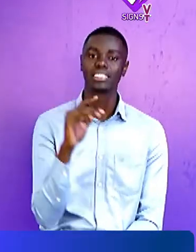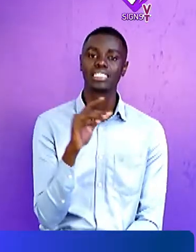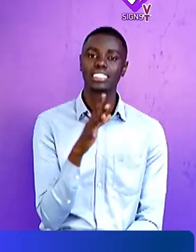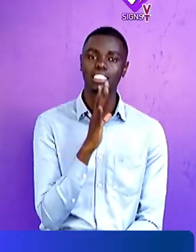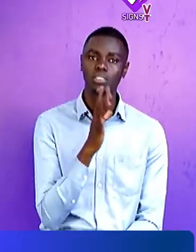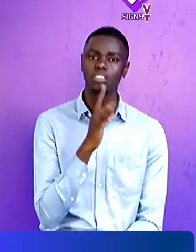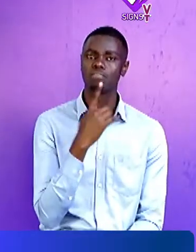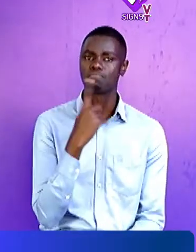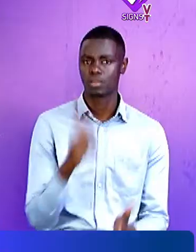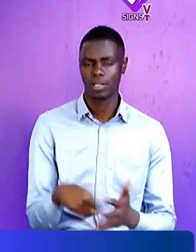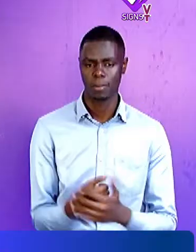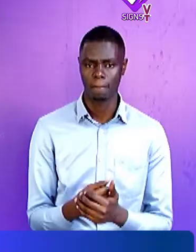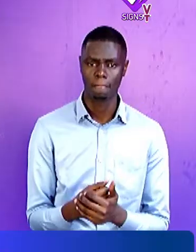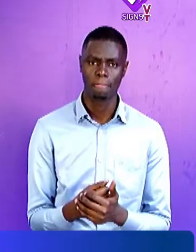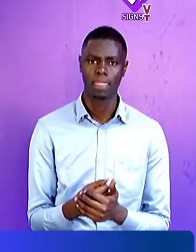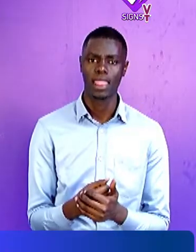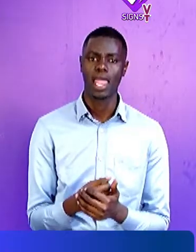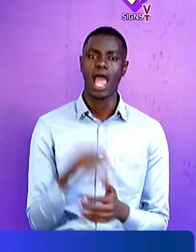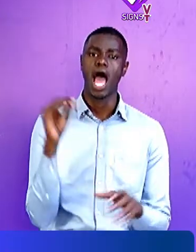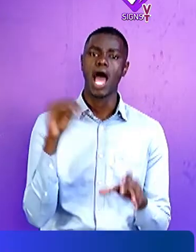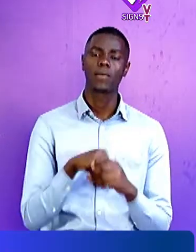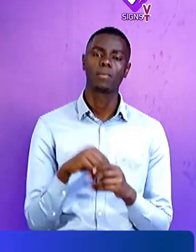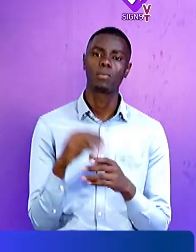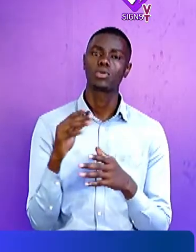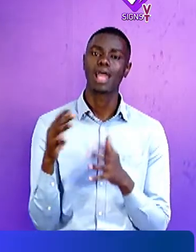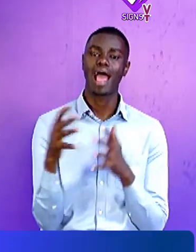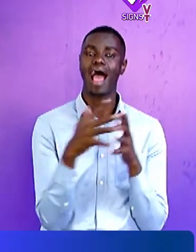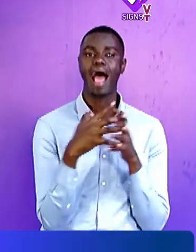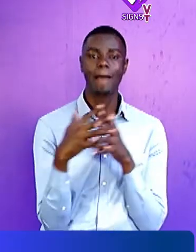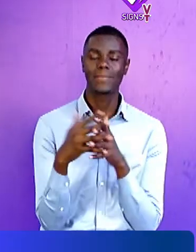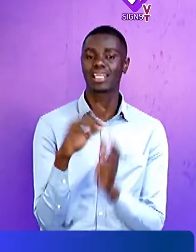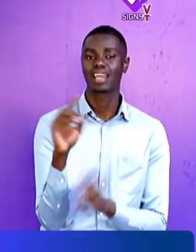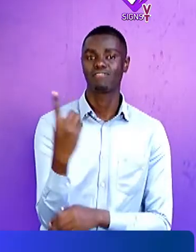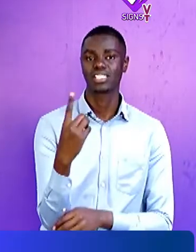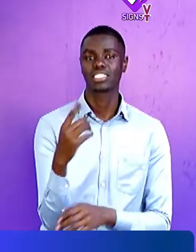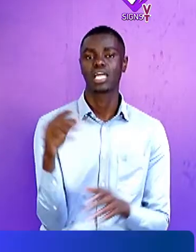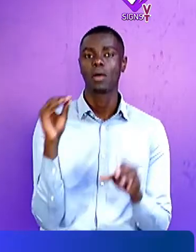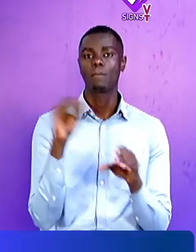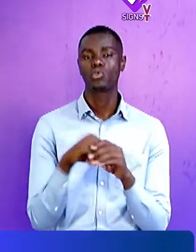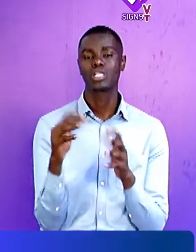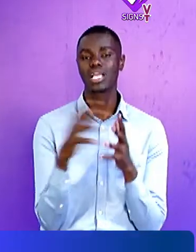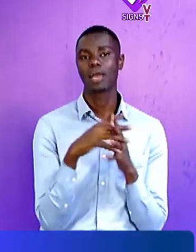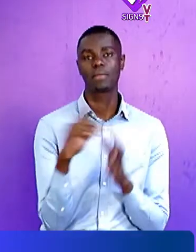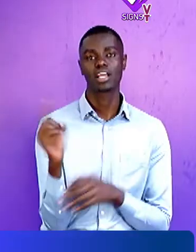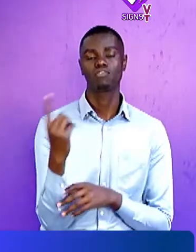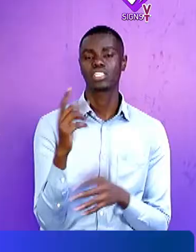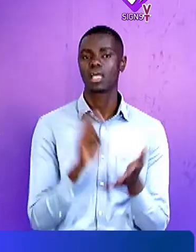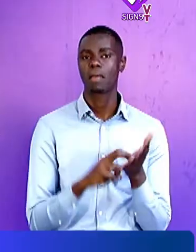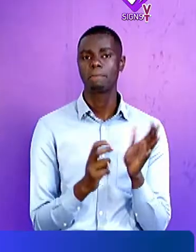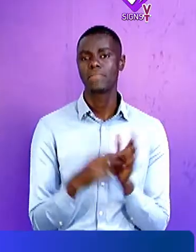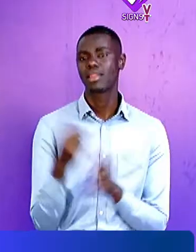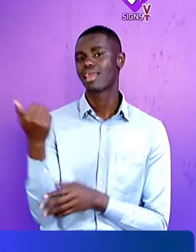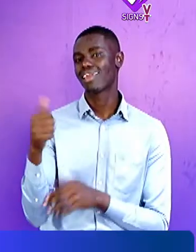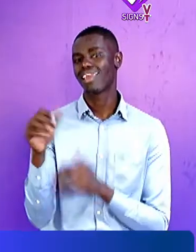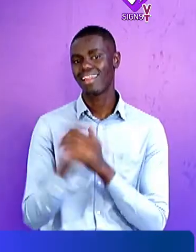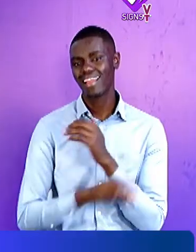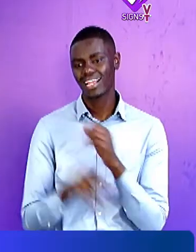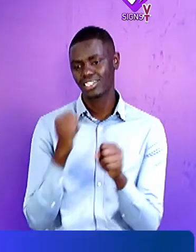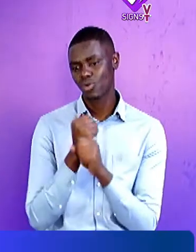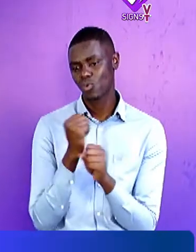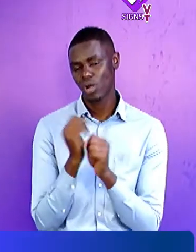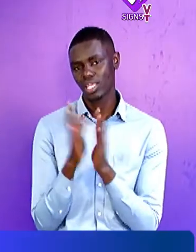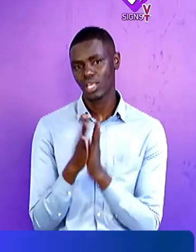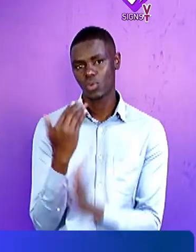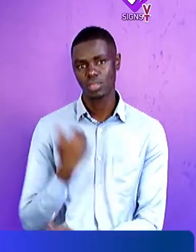Trump said, I will put America first. By putting America first means any country who works with me,